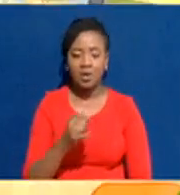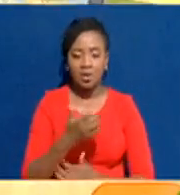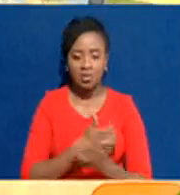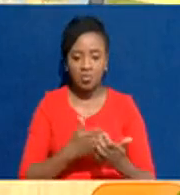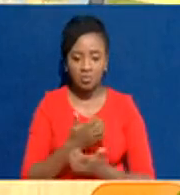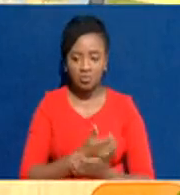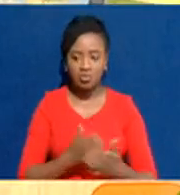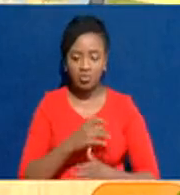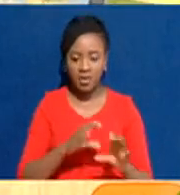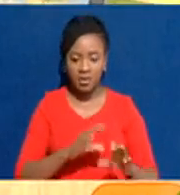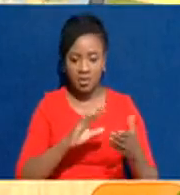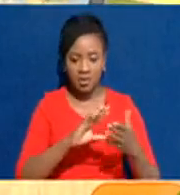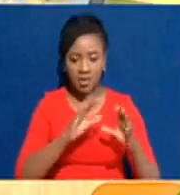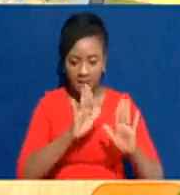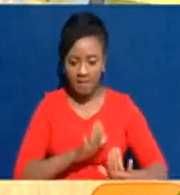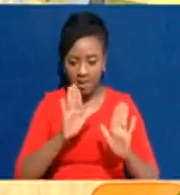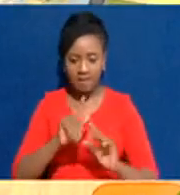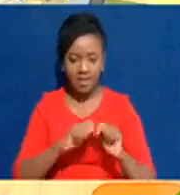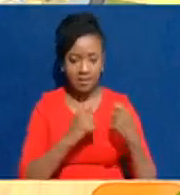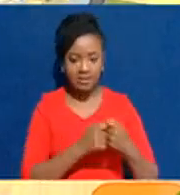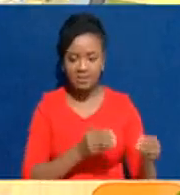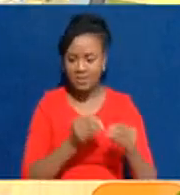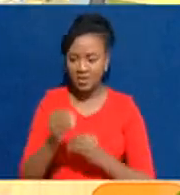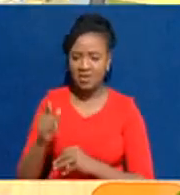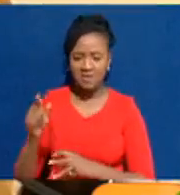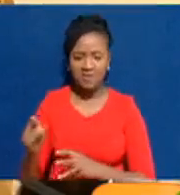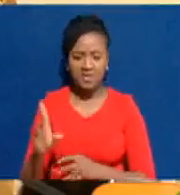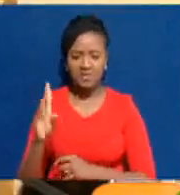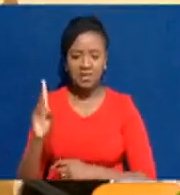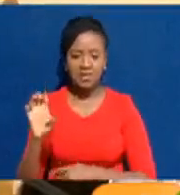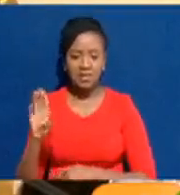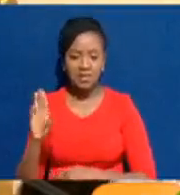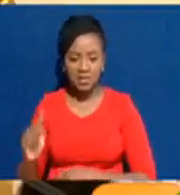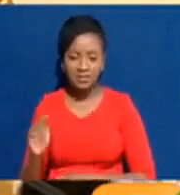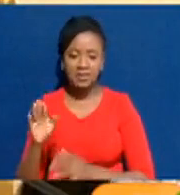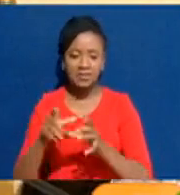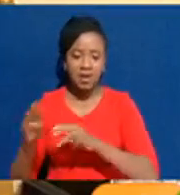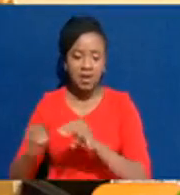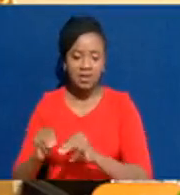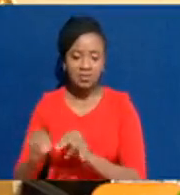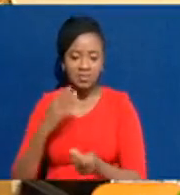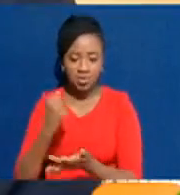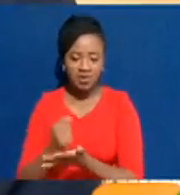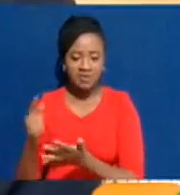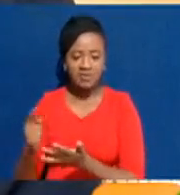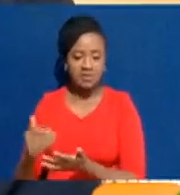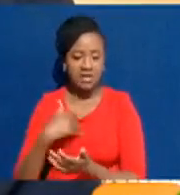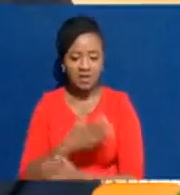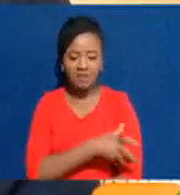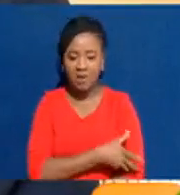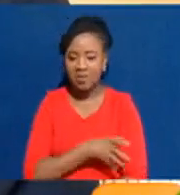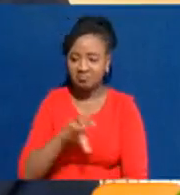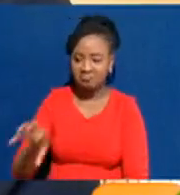proposal to give the Public Debt Management Office a bigger role in the management of the country's runaway debt. At